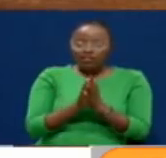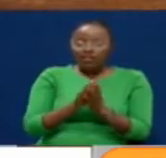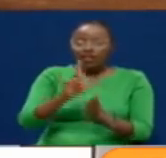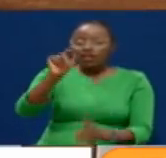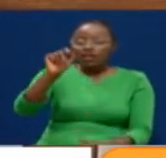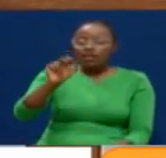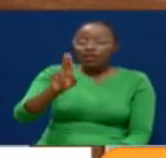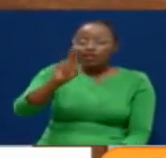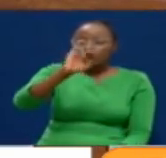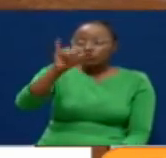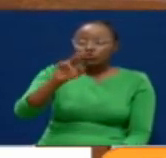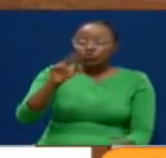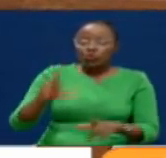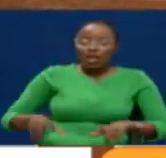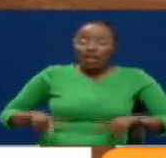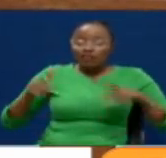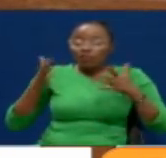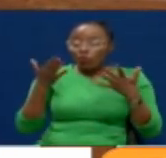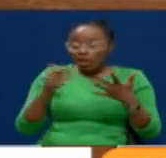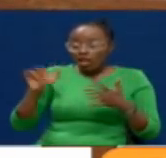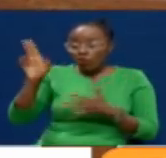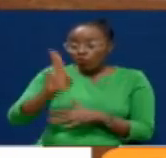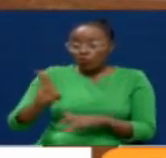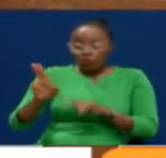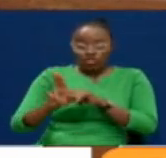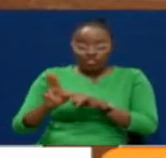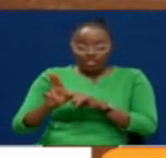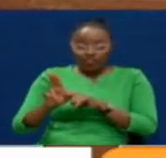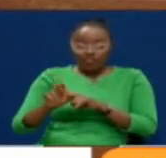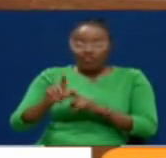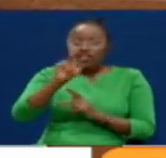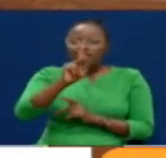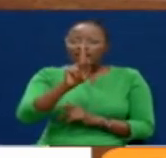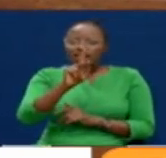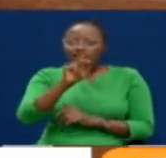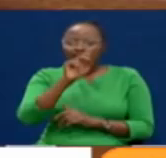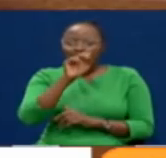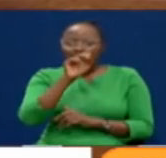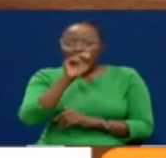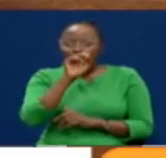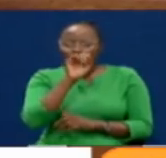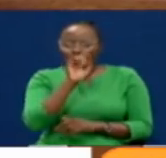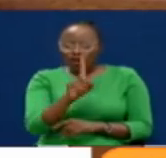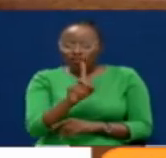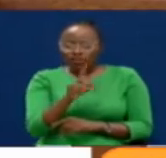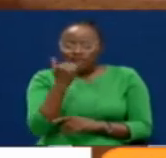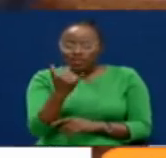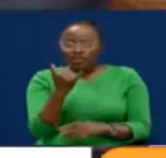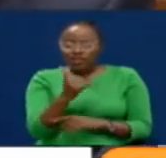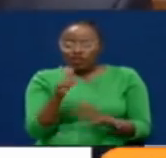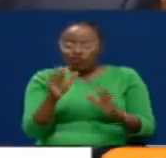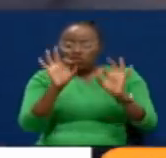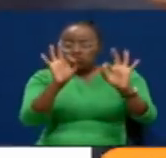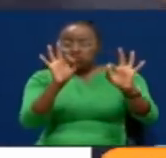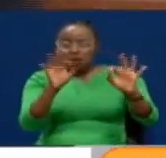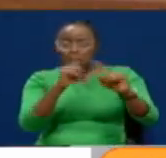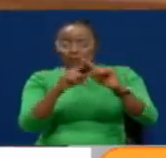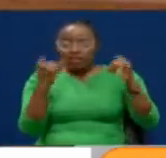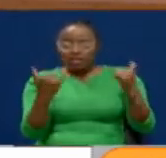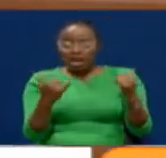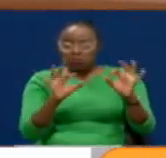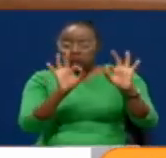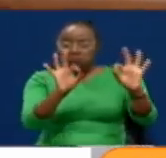all living in Umoja. Mm. We were in the Eastland. Mm. In the K179s there, on the system there, but nice streets and everything, you know, bachelors.